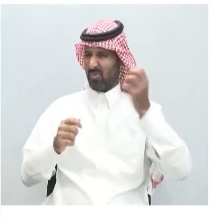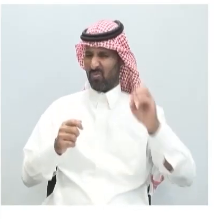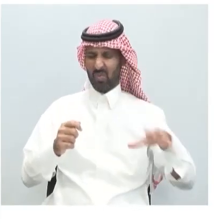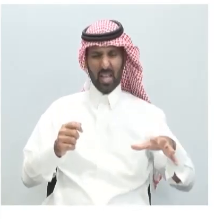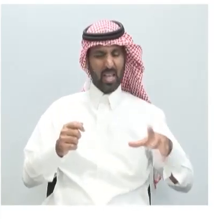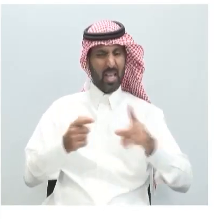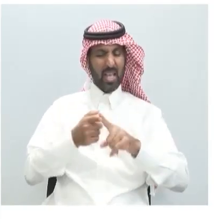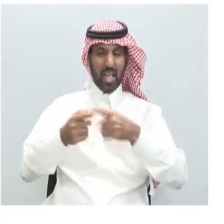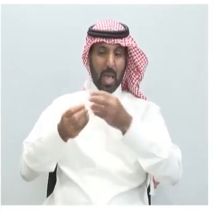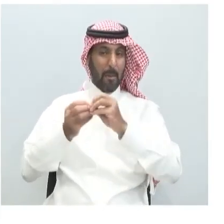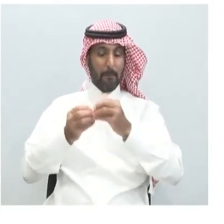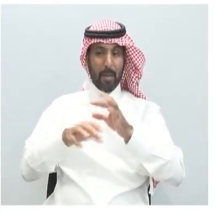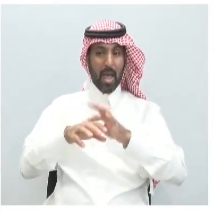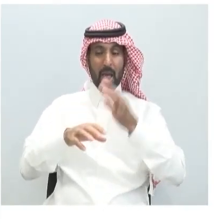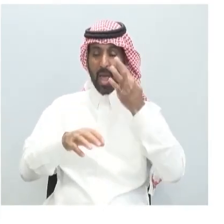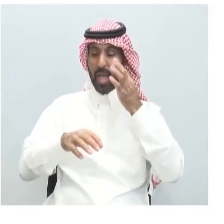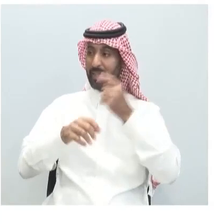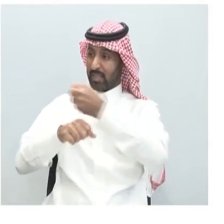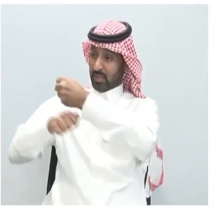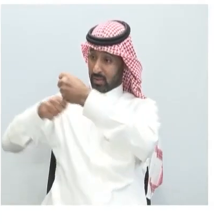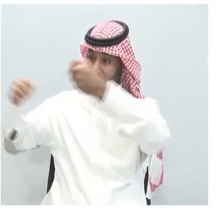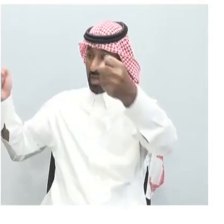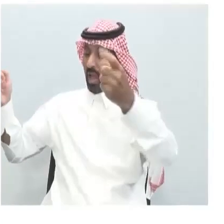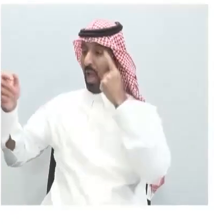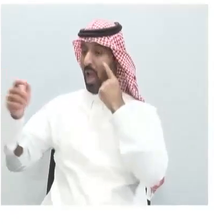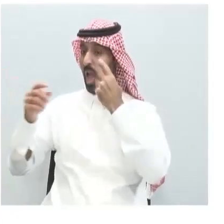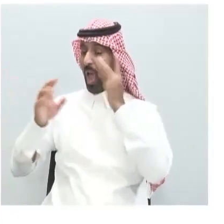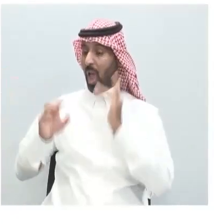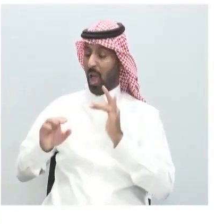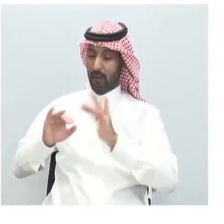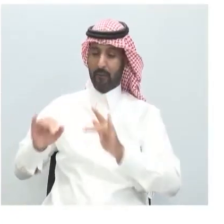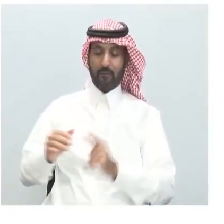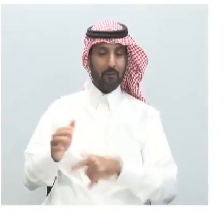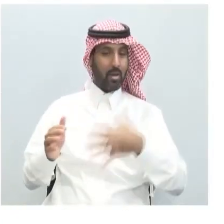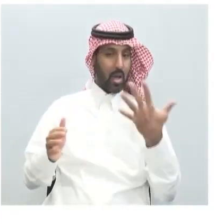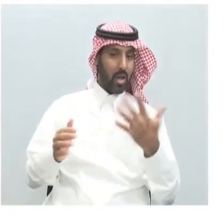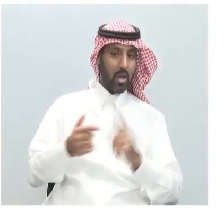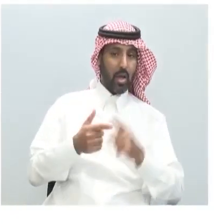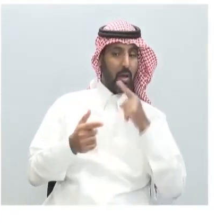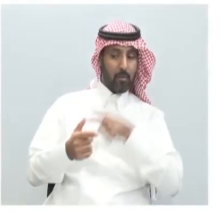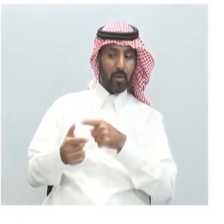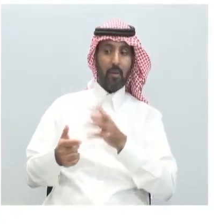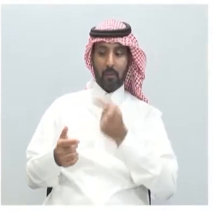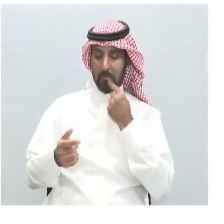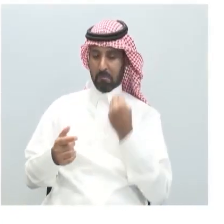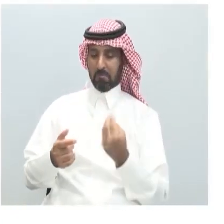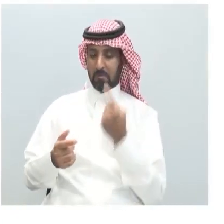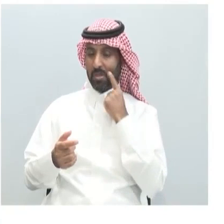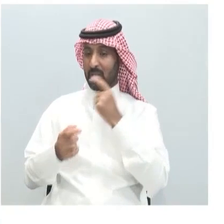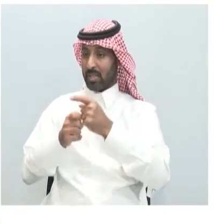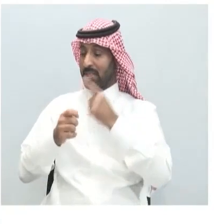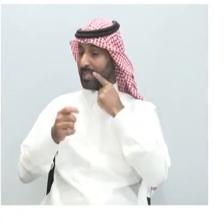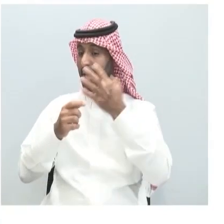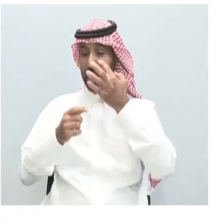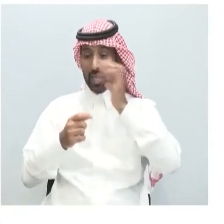opinion, brown velvet curtains in the living room. Number five, but there are lovely silk